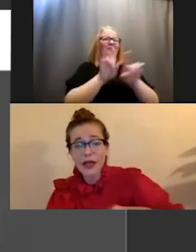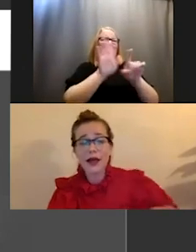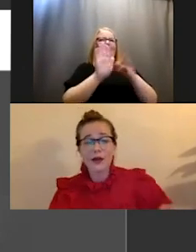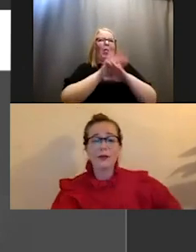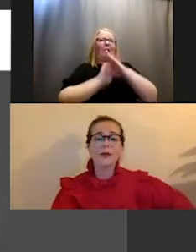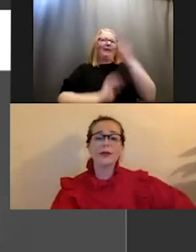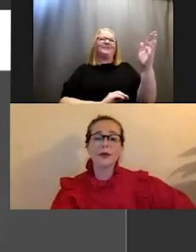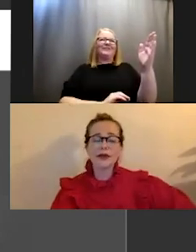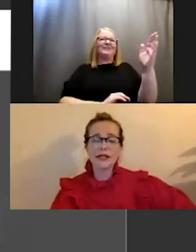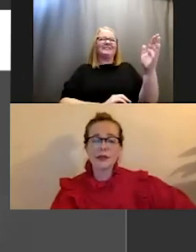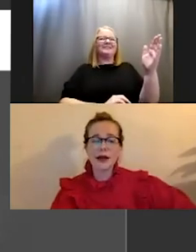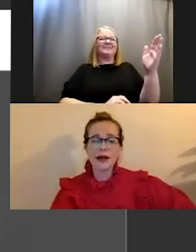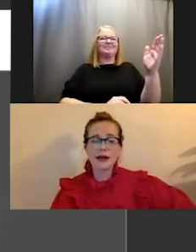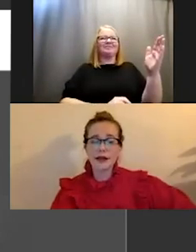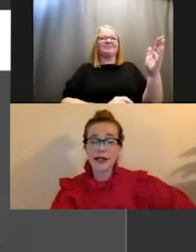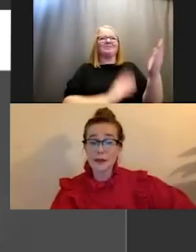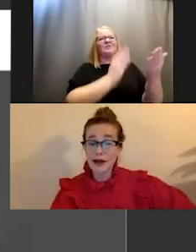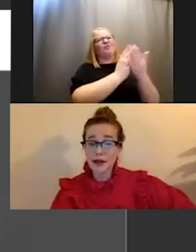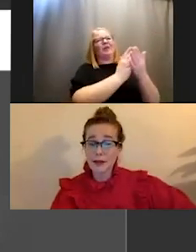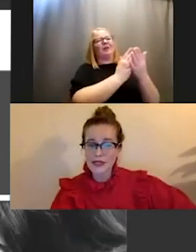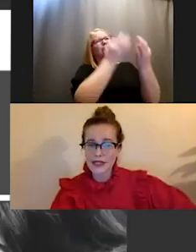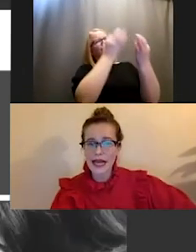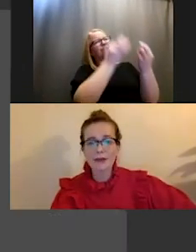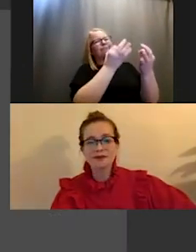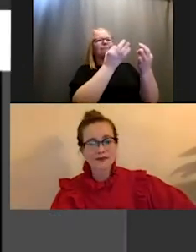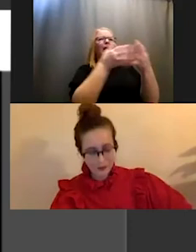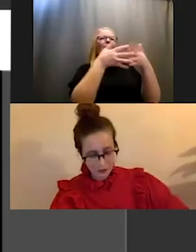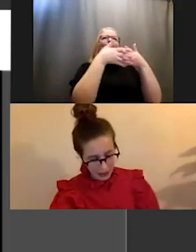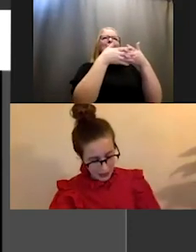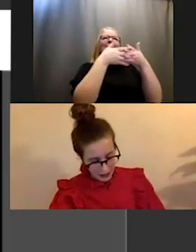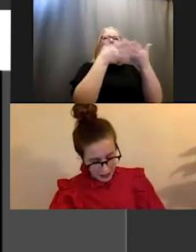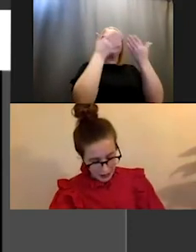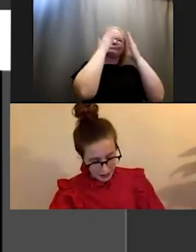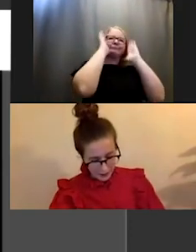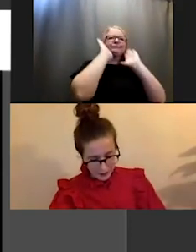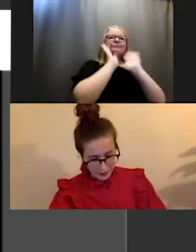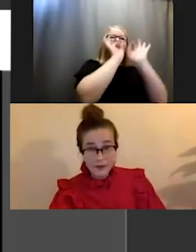left, promoted by the American models at the time.